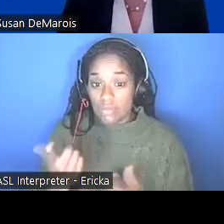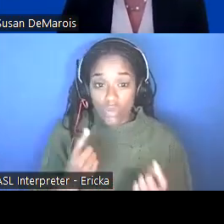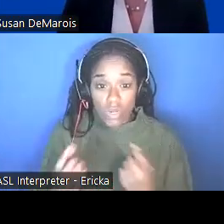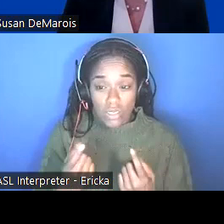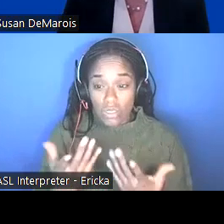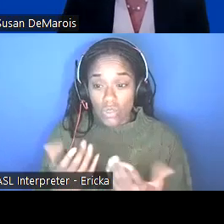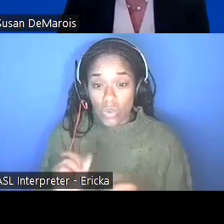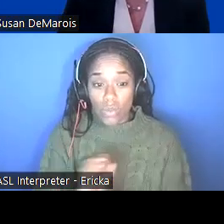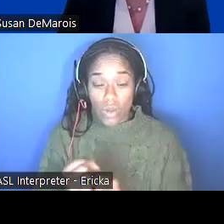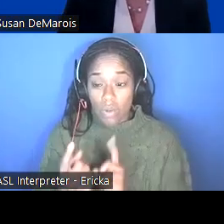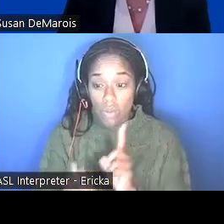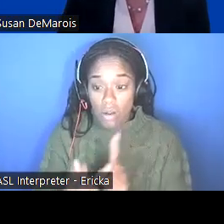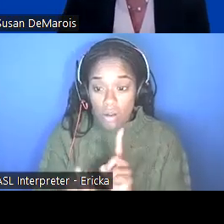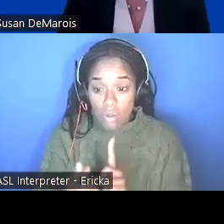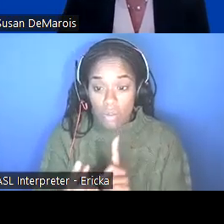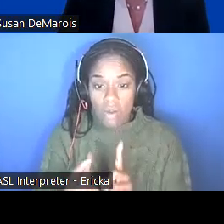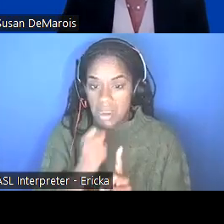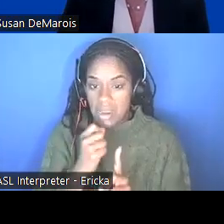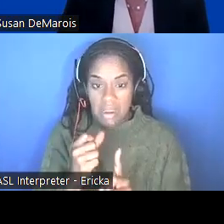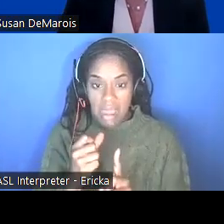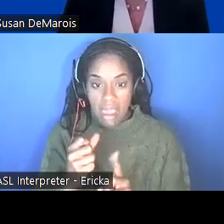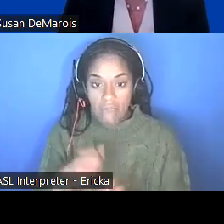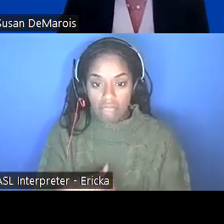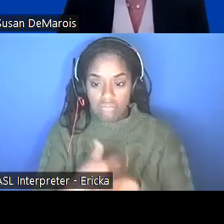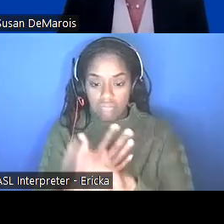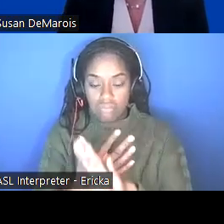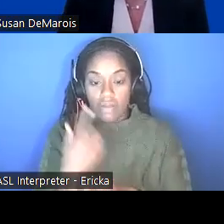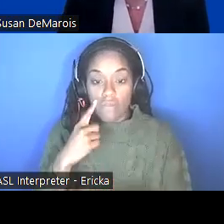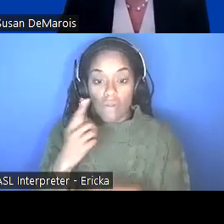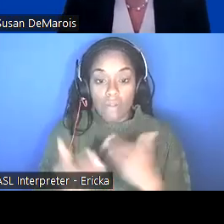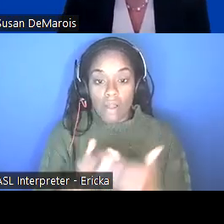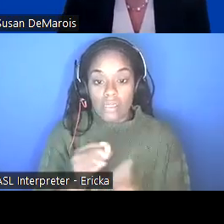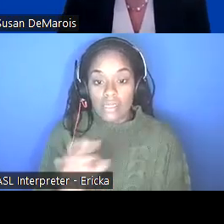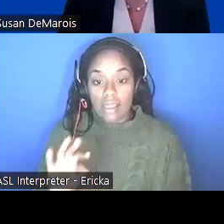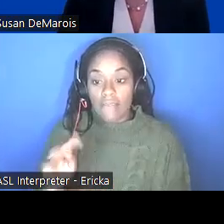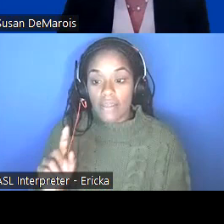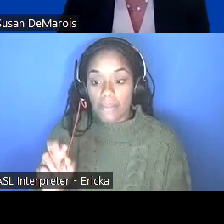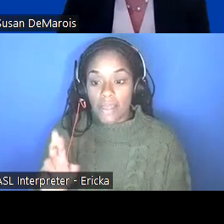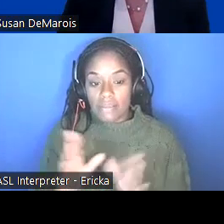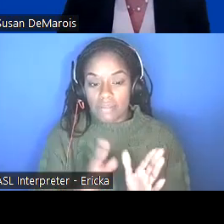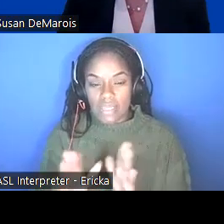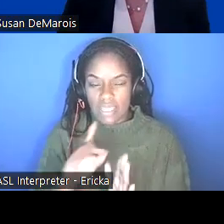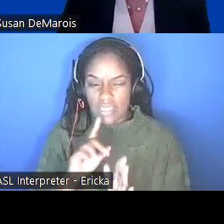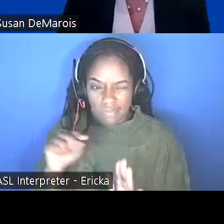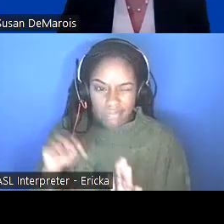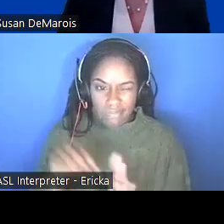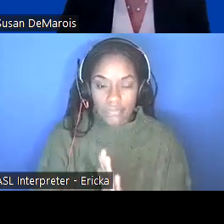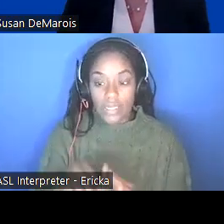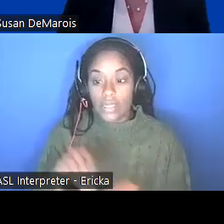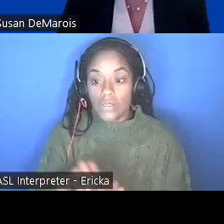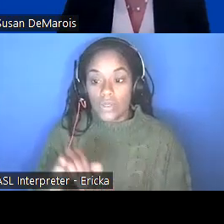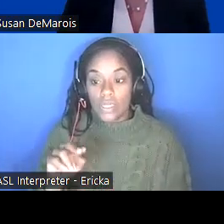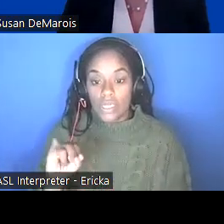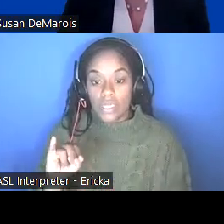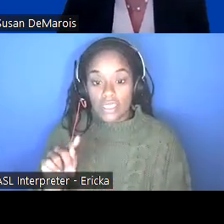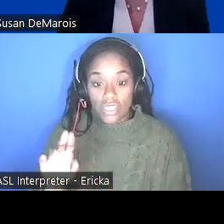one-on-one offline with us on the process for the master plan, as you dig deeper into the initiatives, if you have questions about any